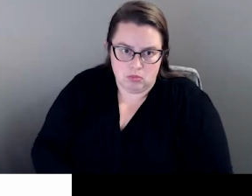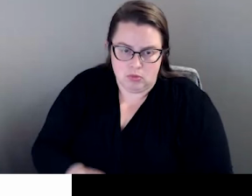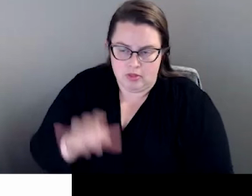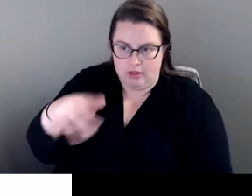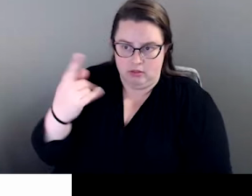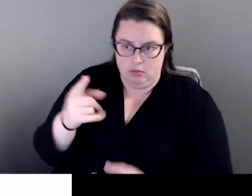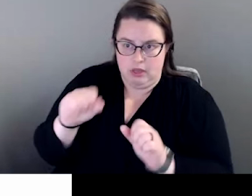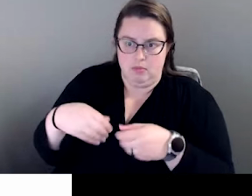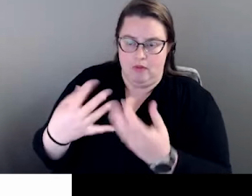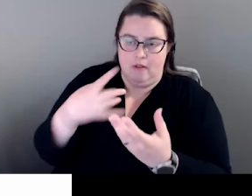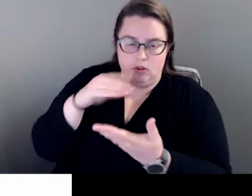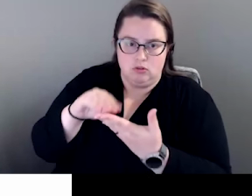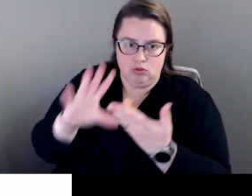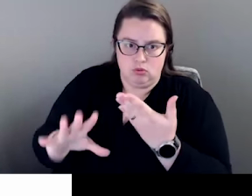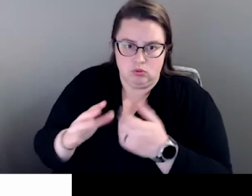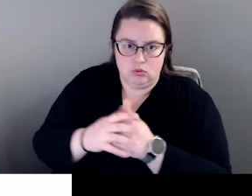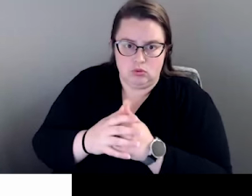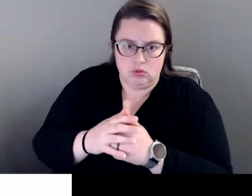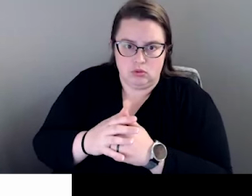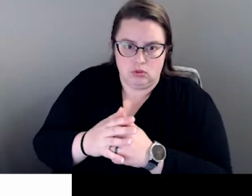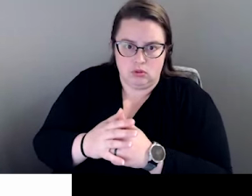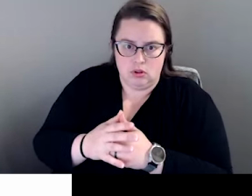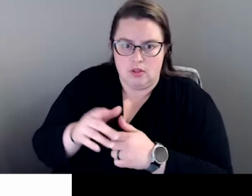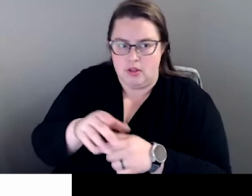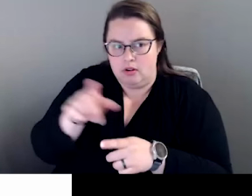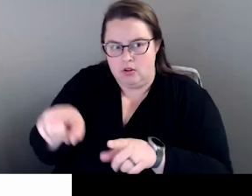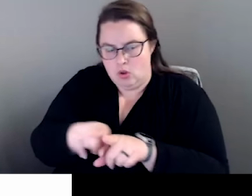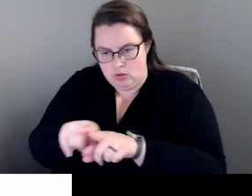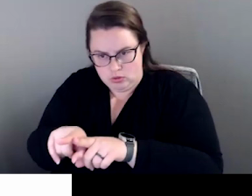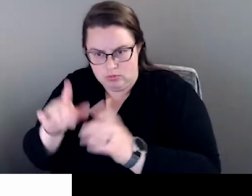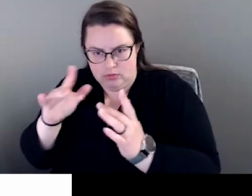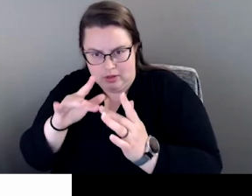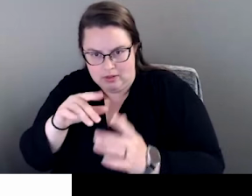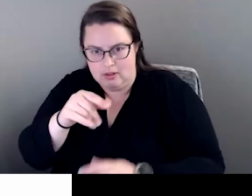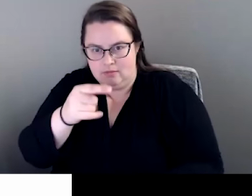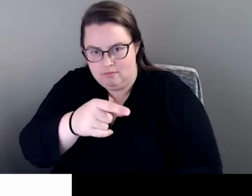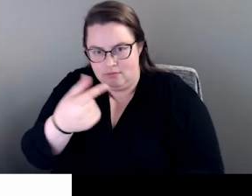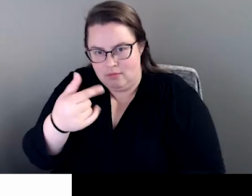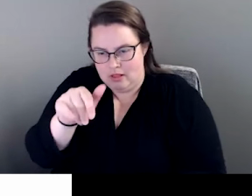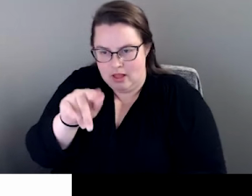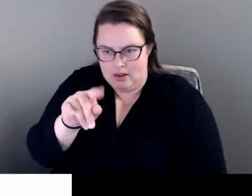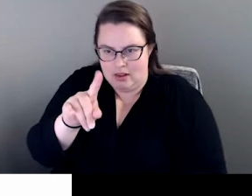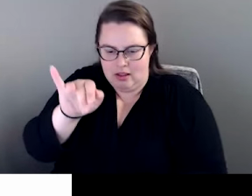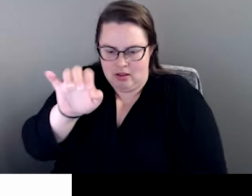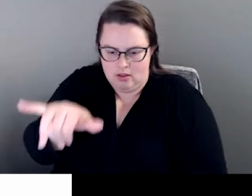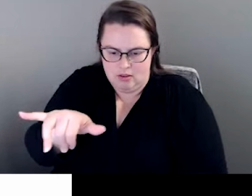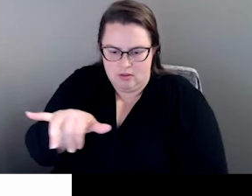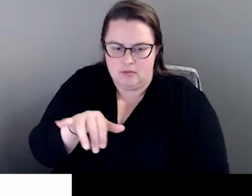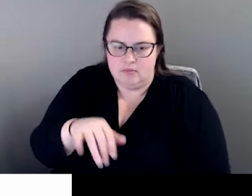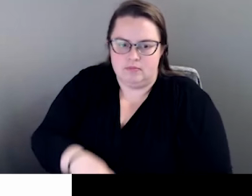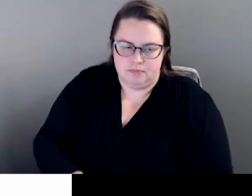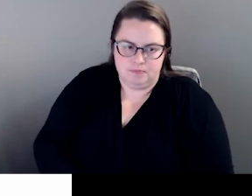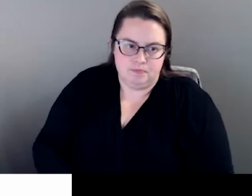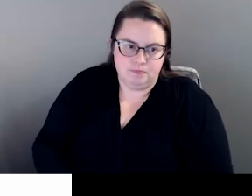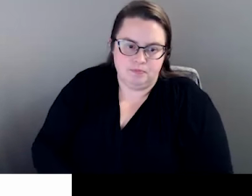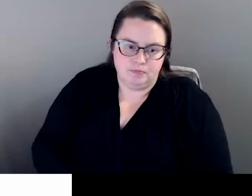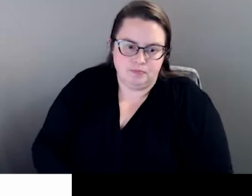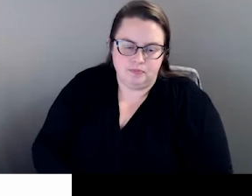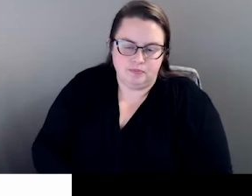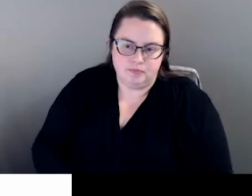student. And also to you, Yes. so that you can contact both students, right? Yes.